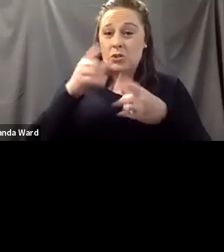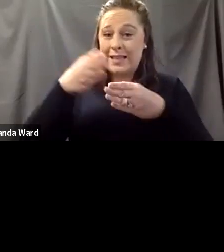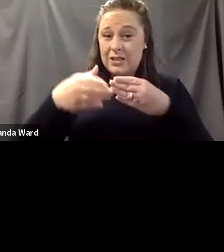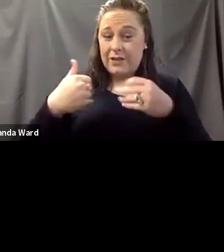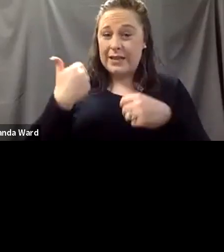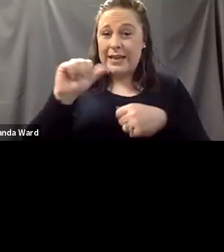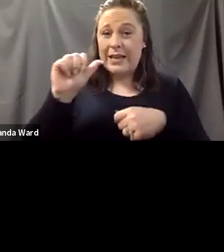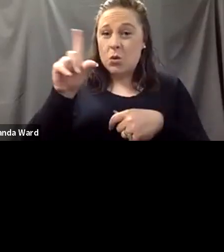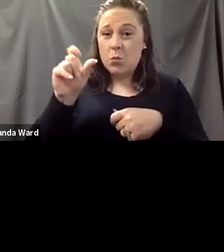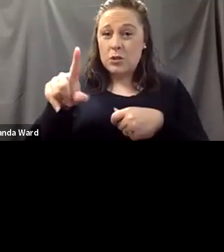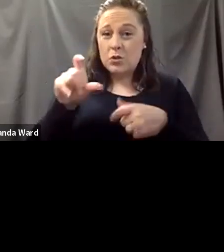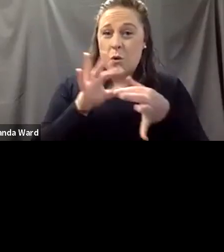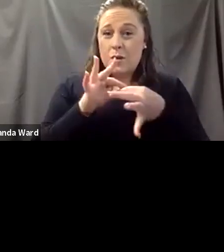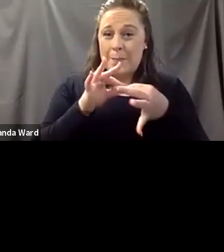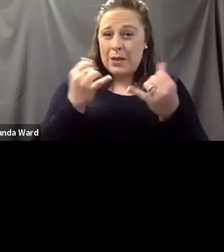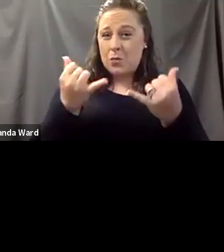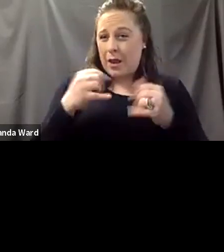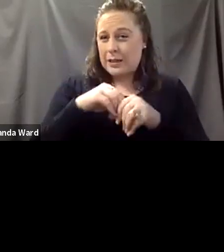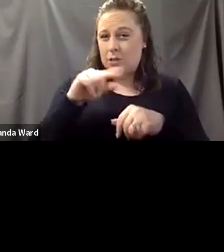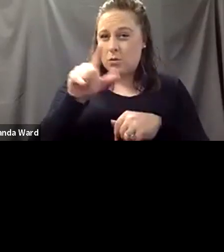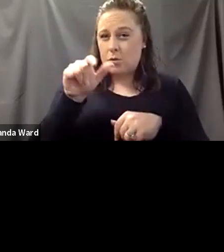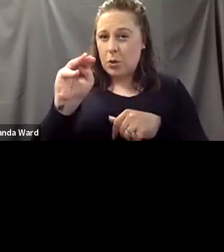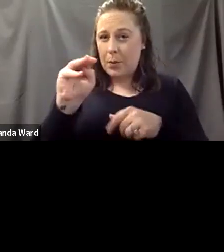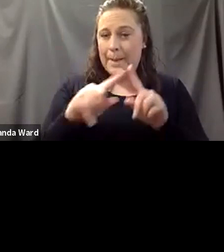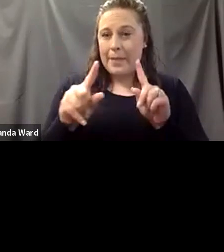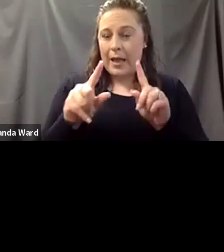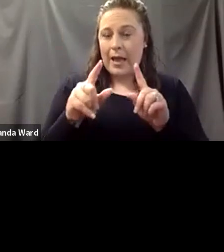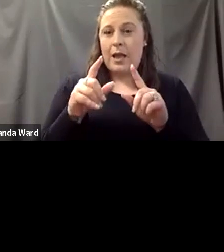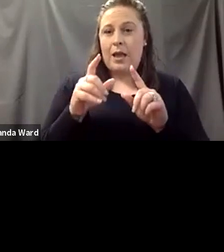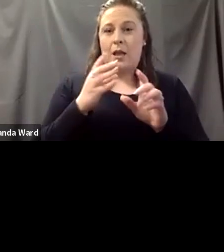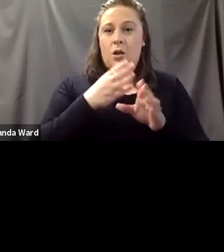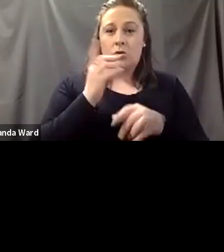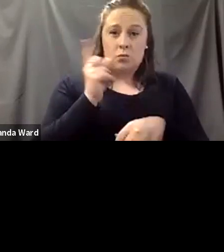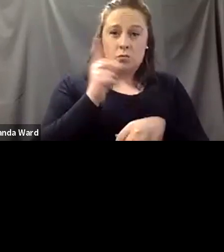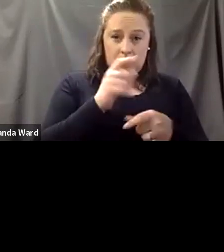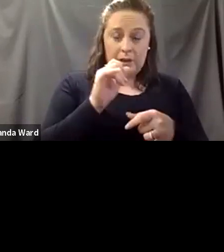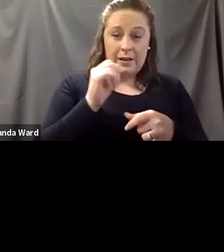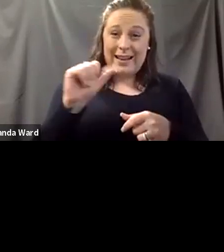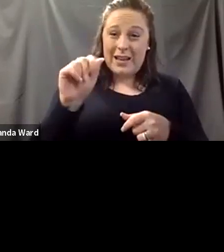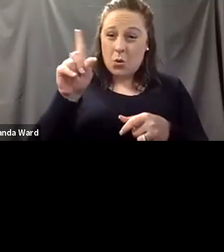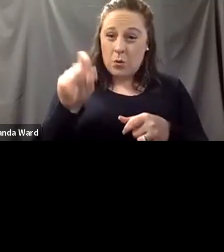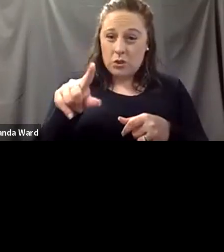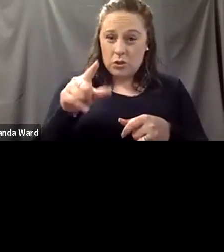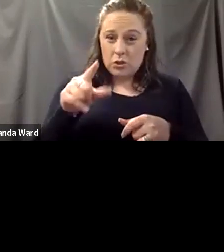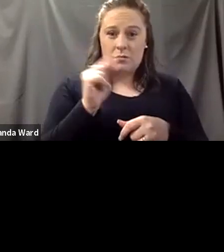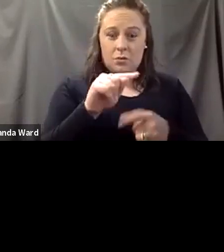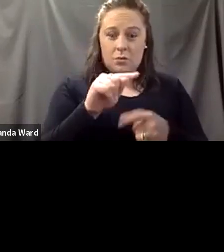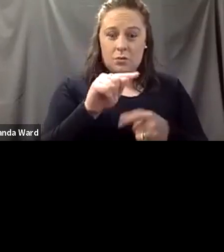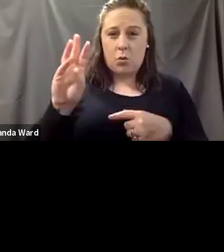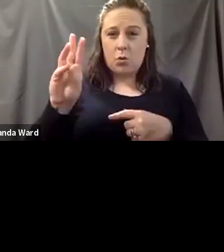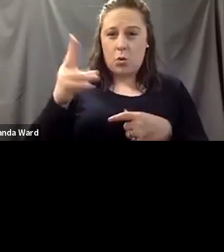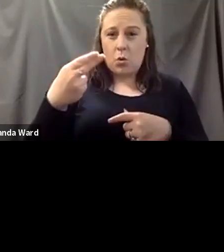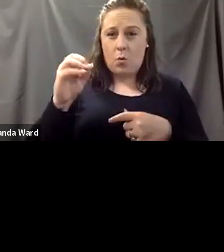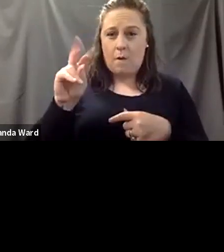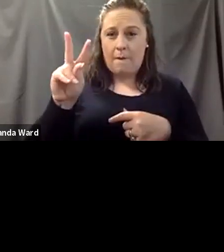comments, we're currently in Zoom, but again, direct those comments to Whova. That's where I'll be reading them, and we'll be feeding that into our panelists.